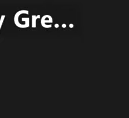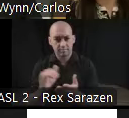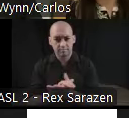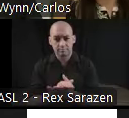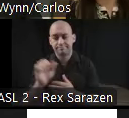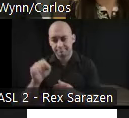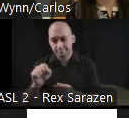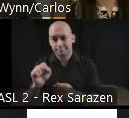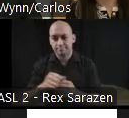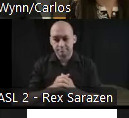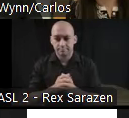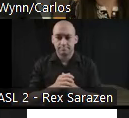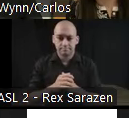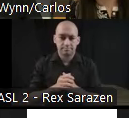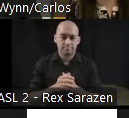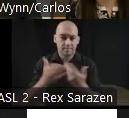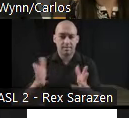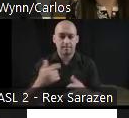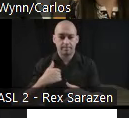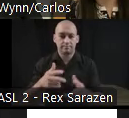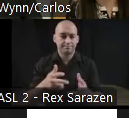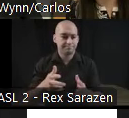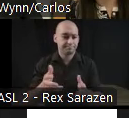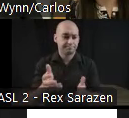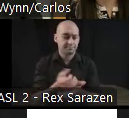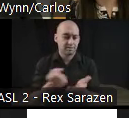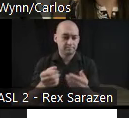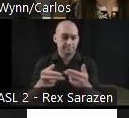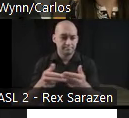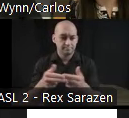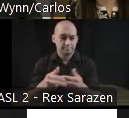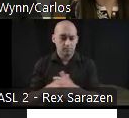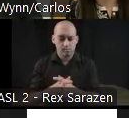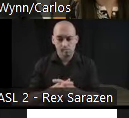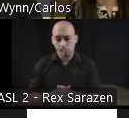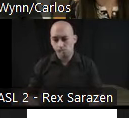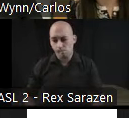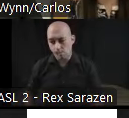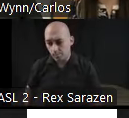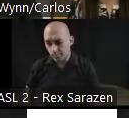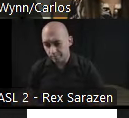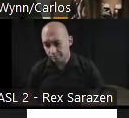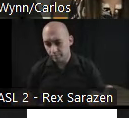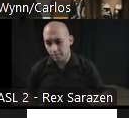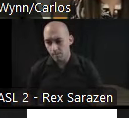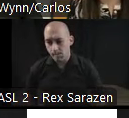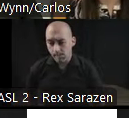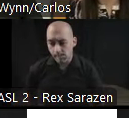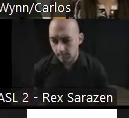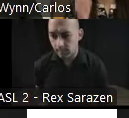Okay. So let me just pull up the slides and I'll just go directly to the